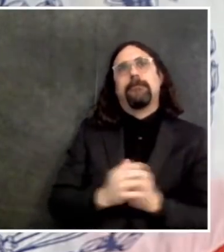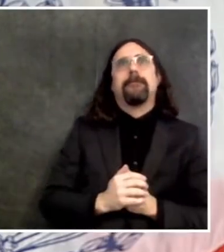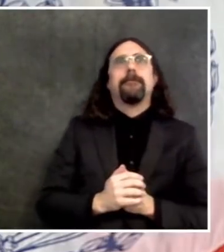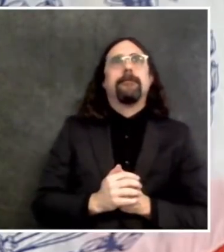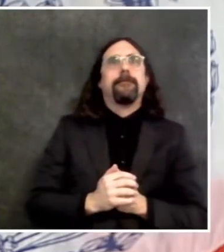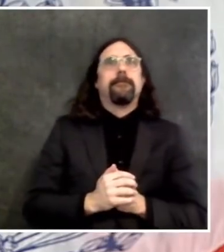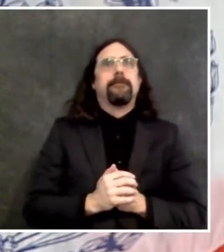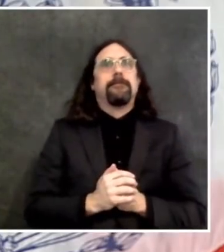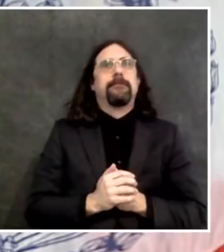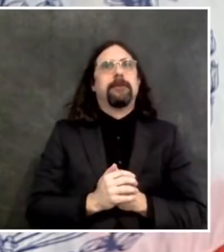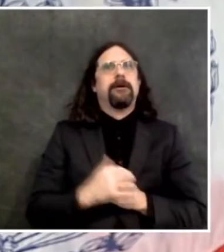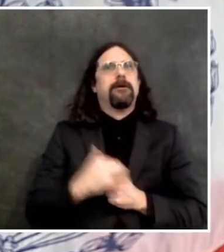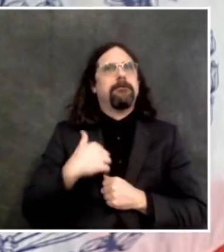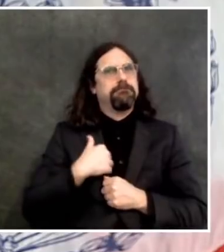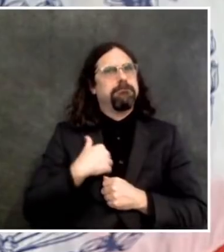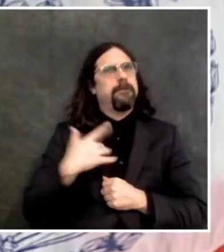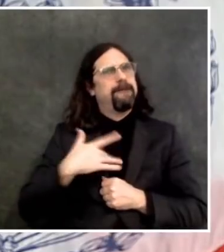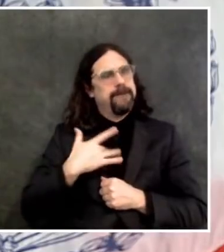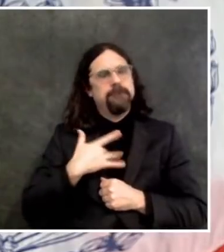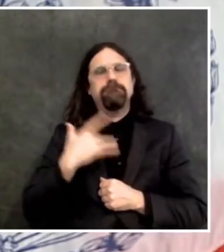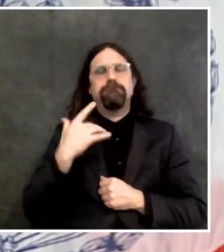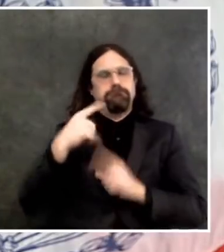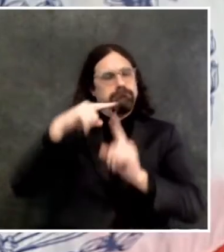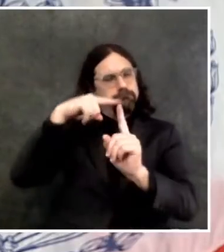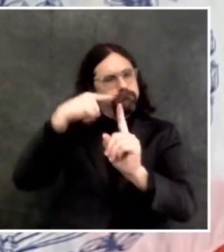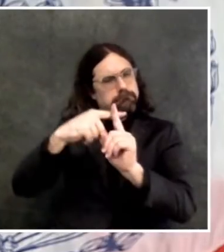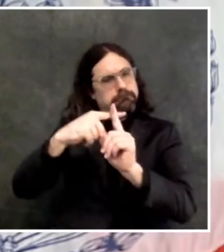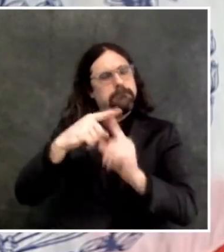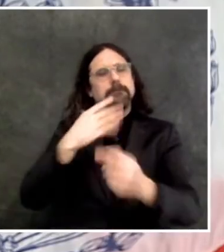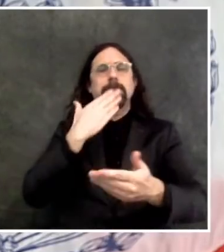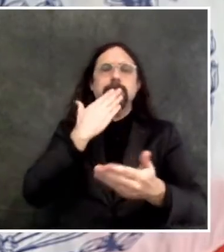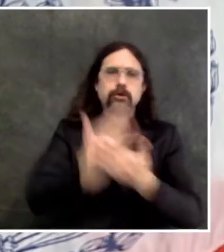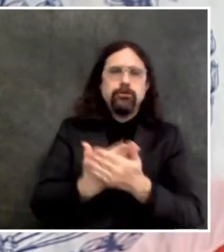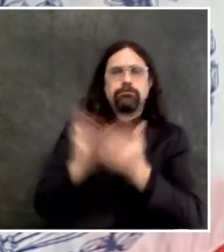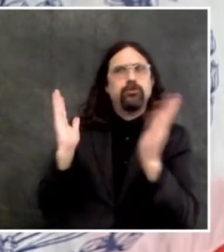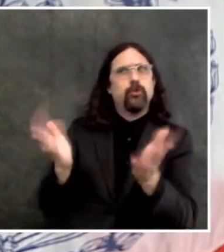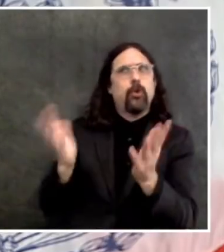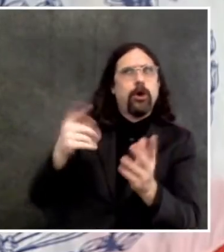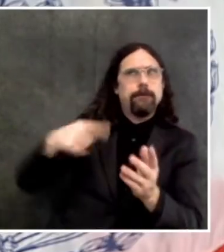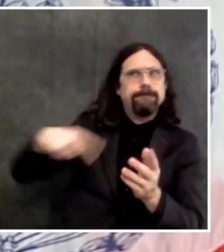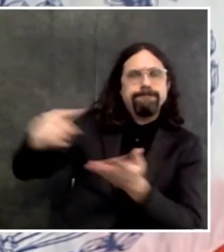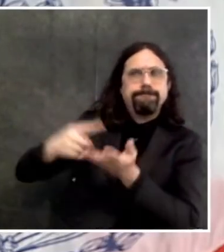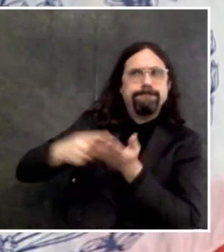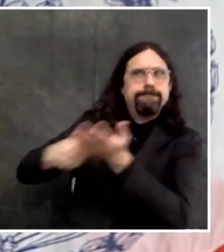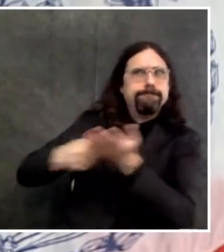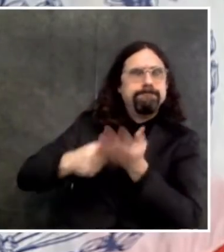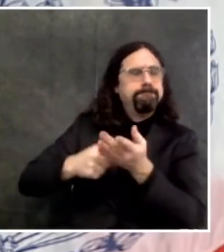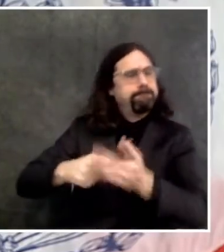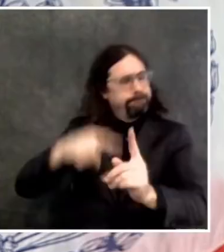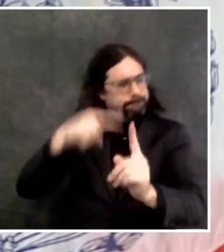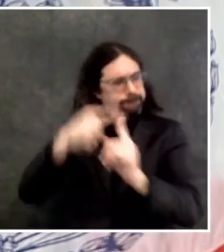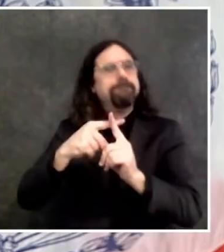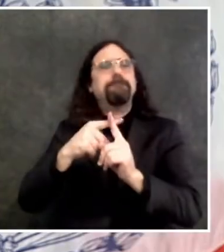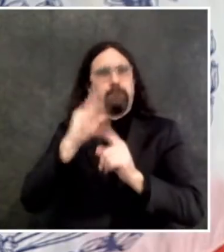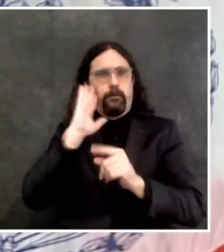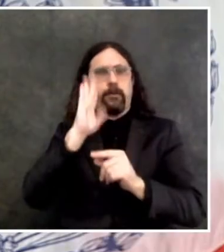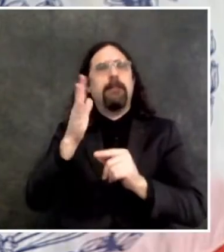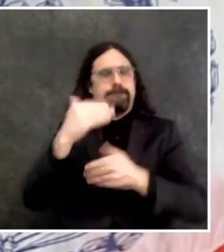I was also clear with them that I believe at this point we have to come to a recognition